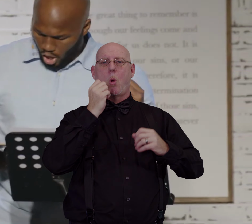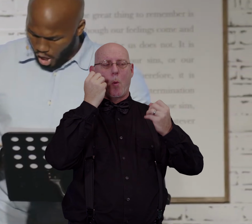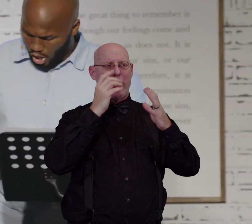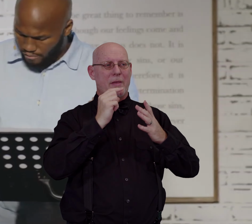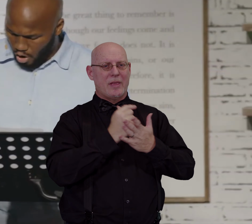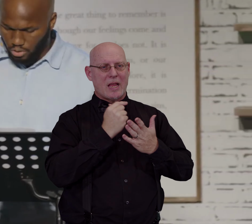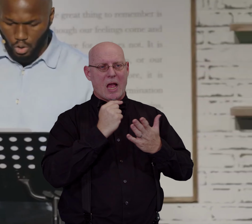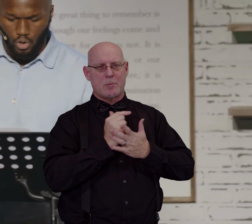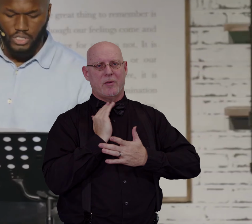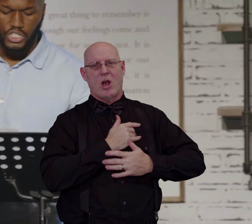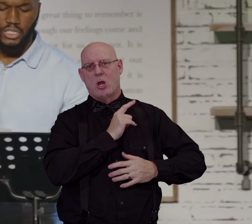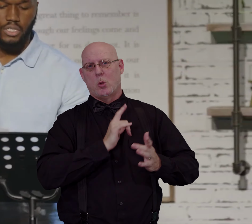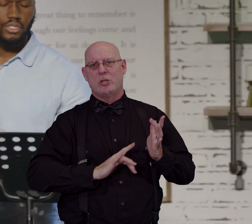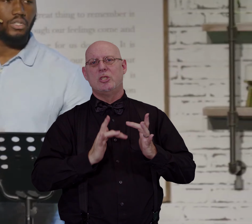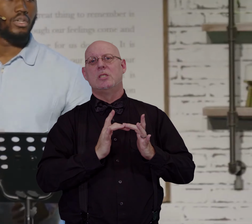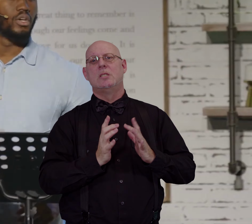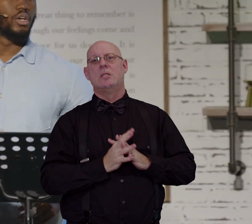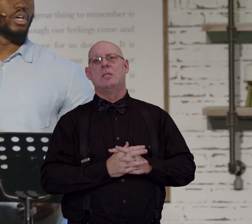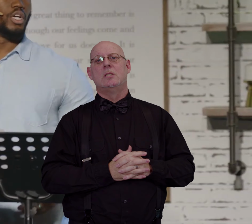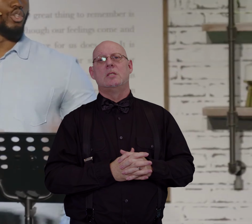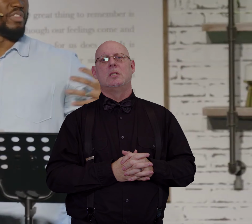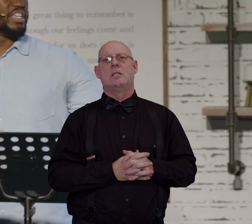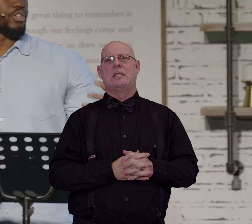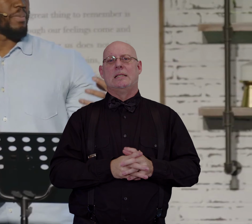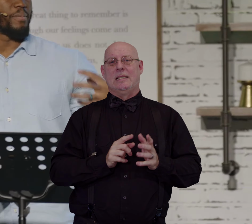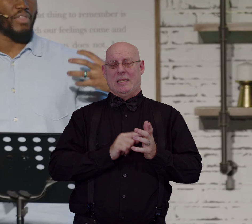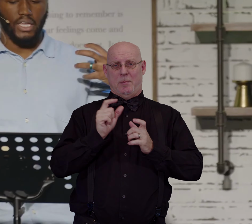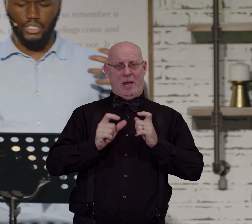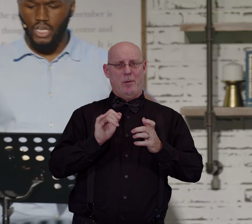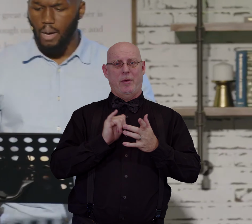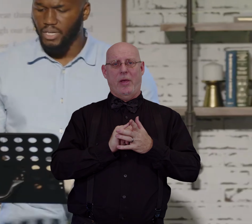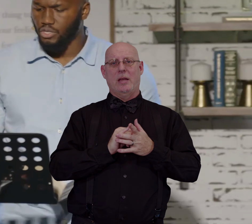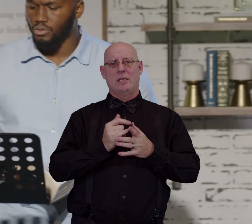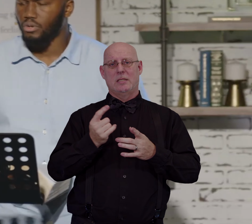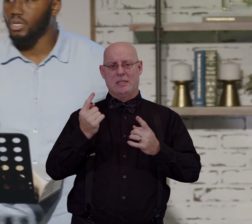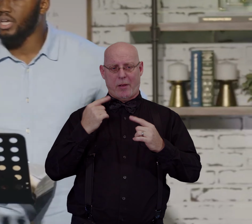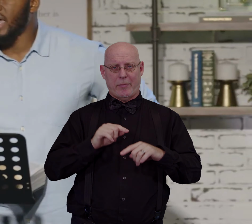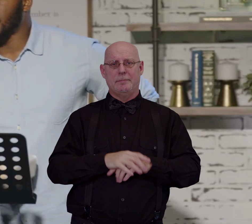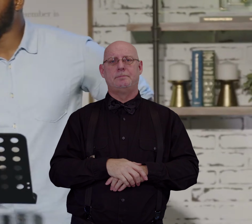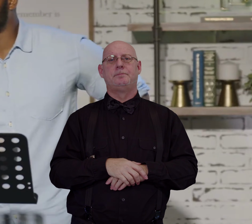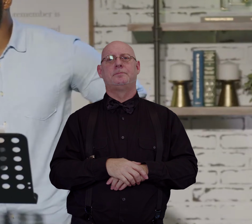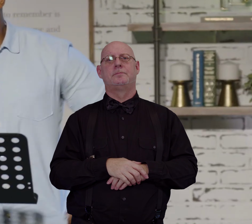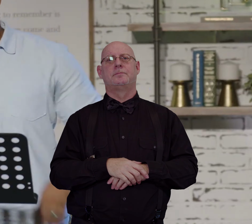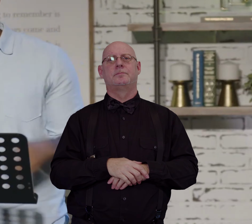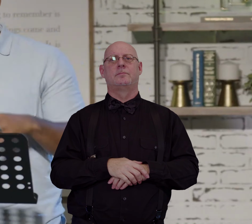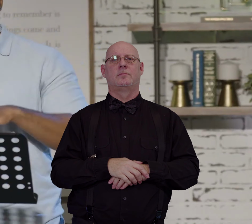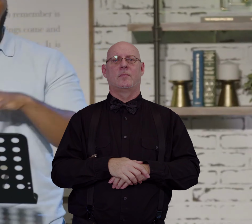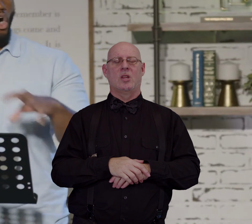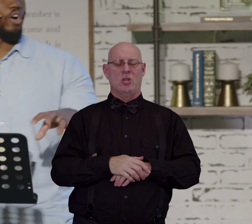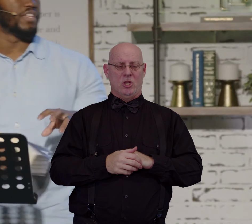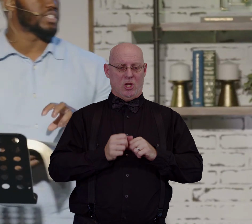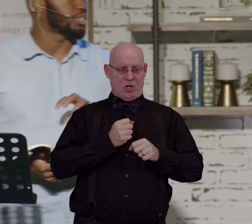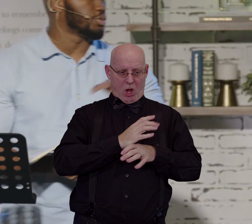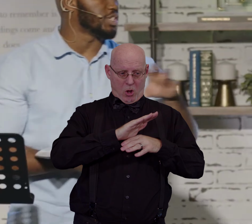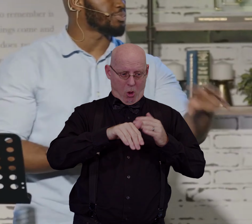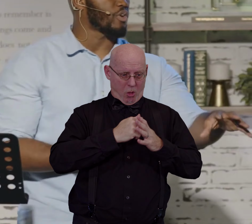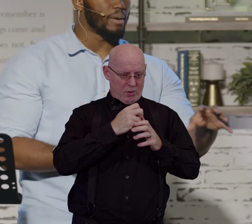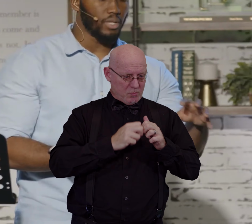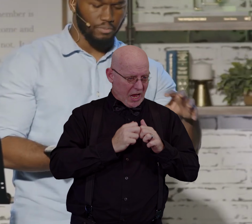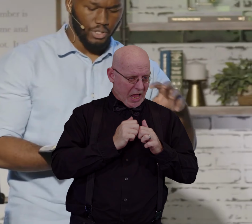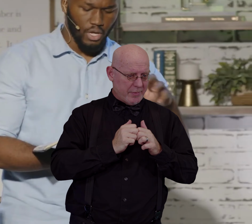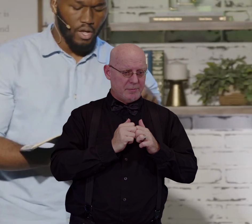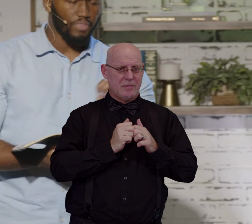gospel of our Lord Jesus. And so these are the people that he is coming to. And so the root cause of all of these issues,